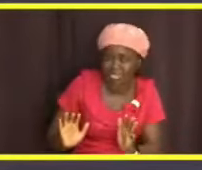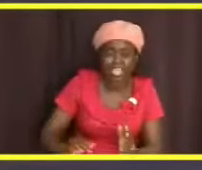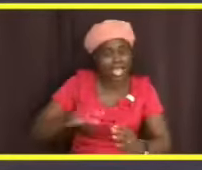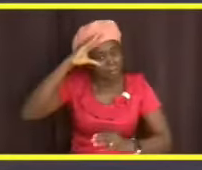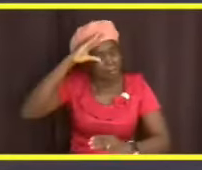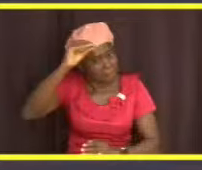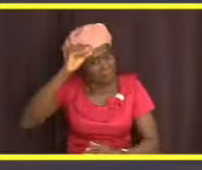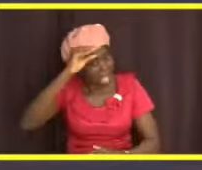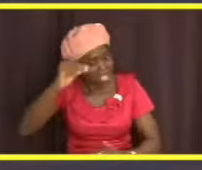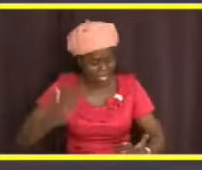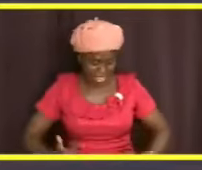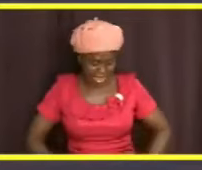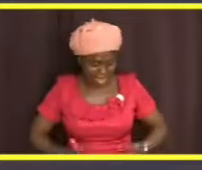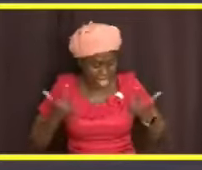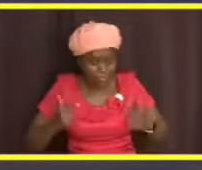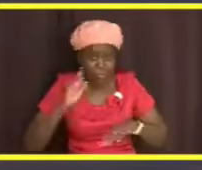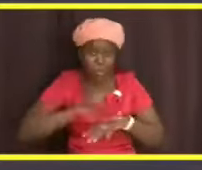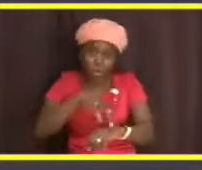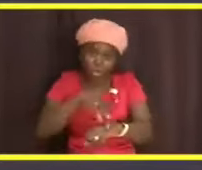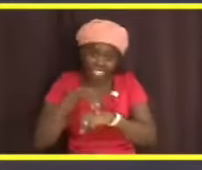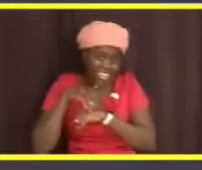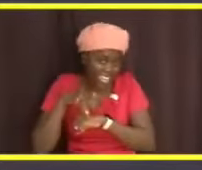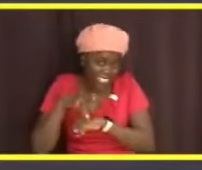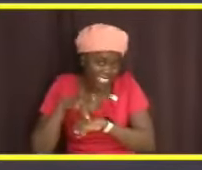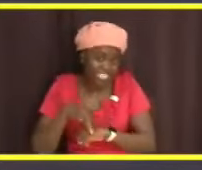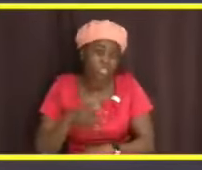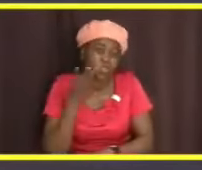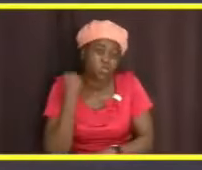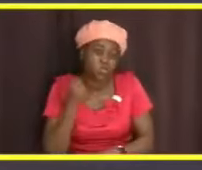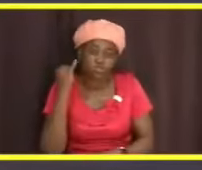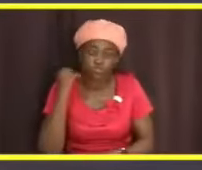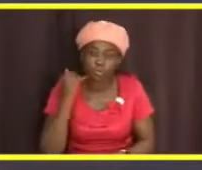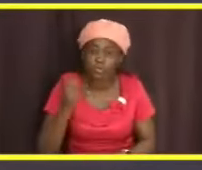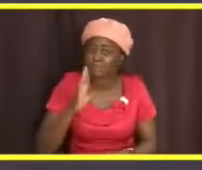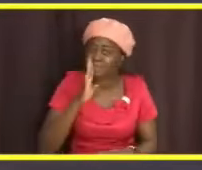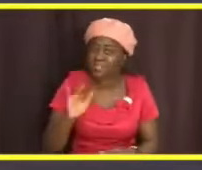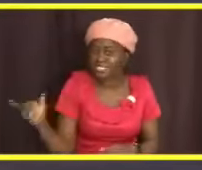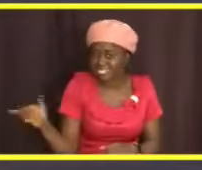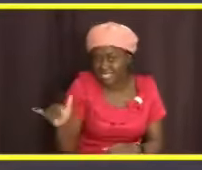man's life on earth was to be like heaven.